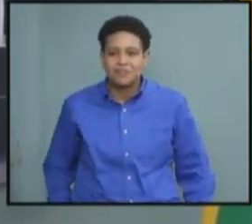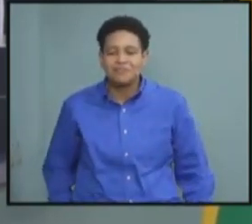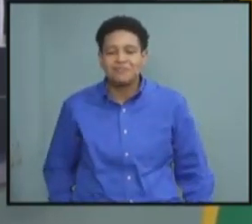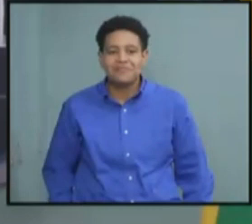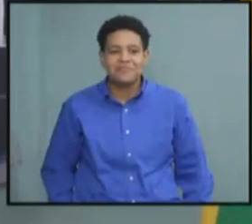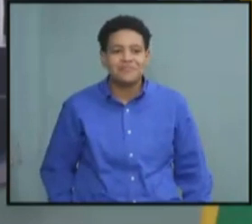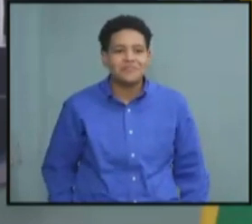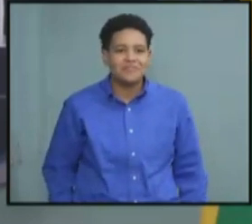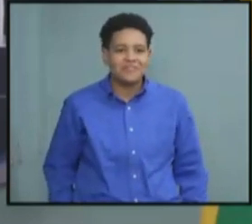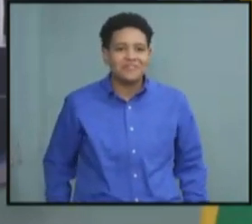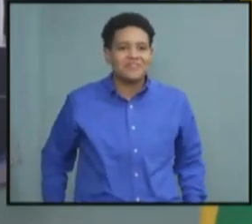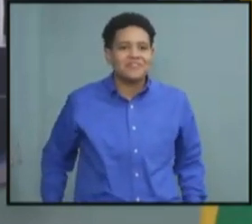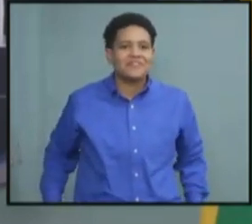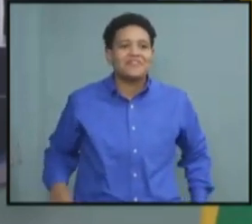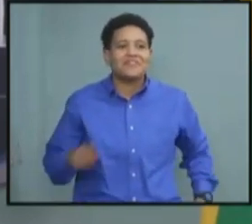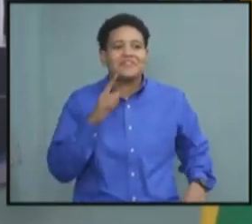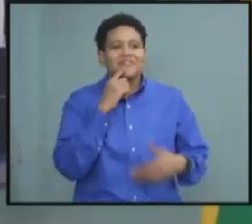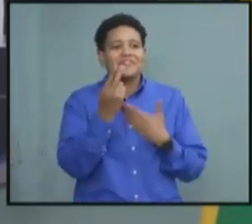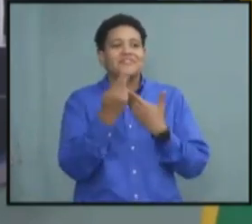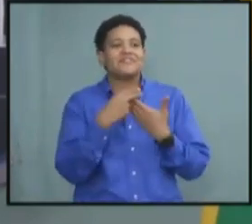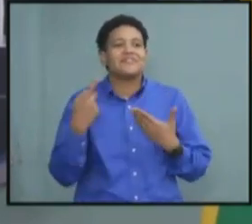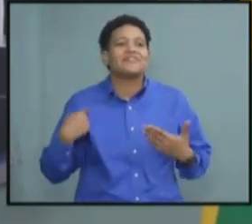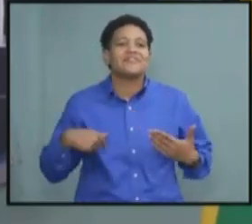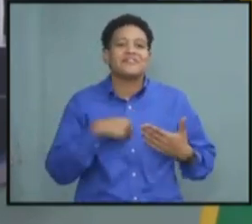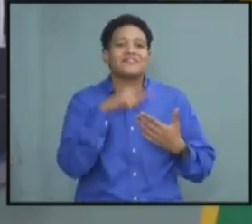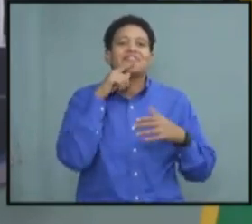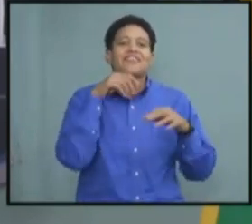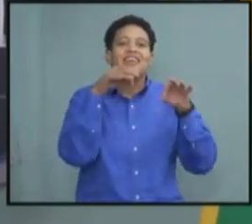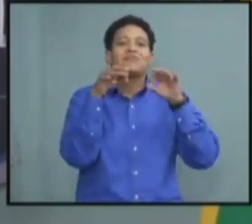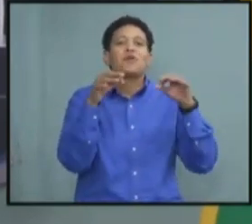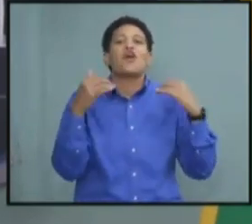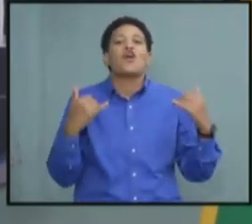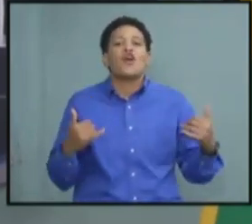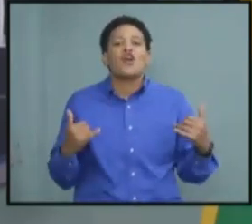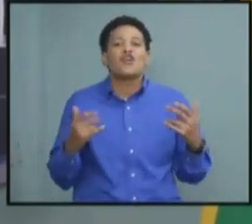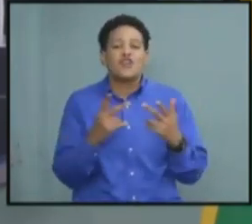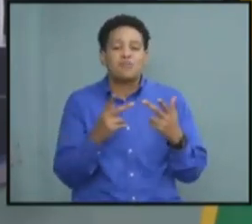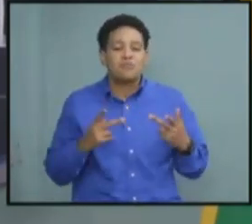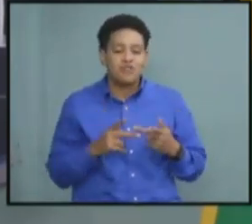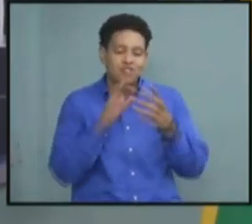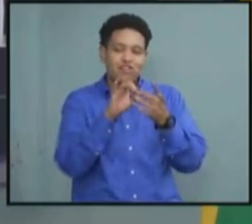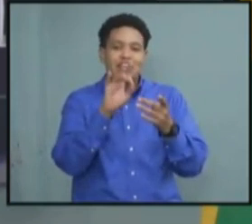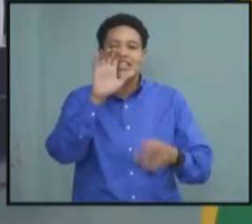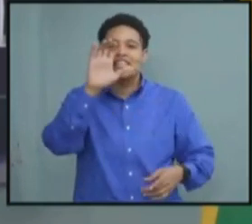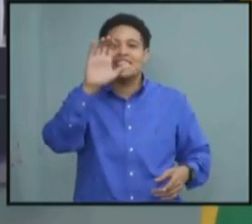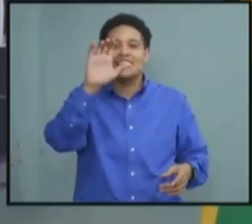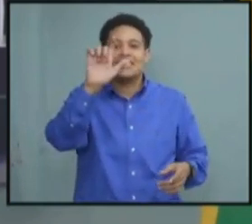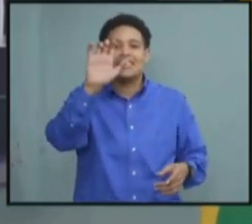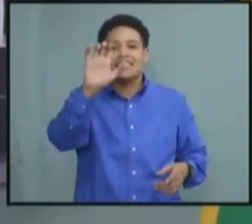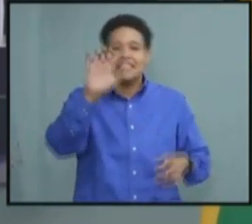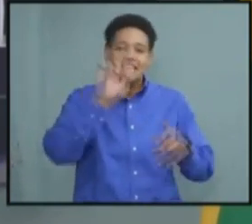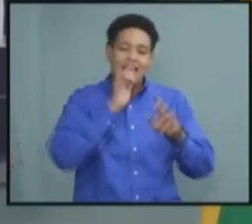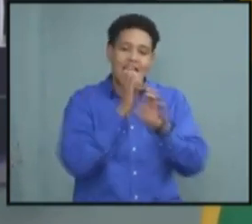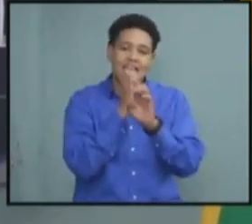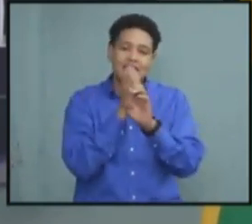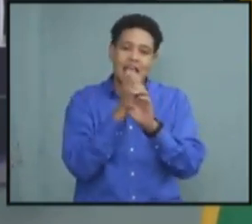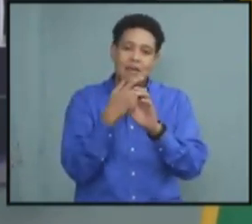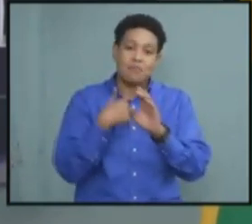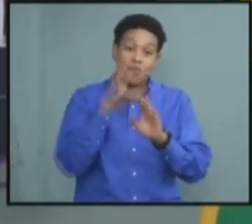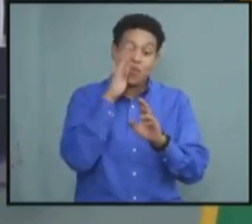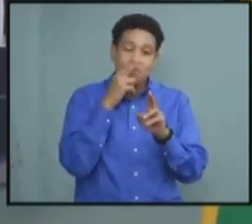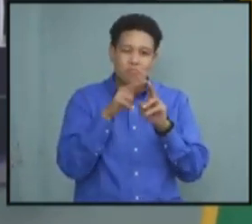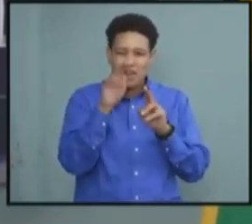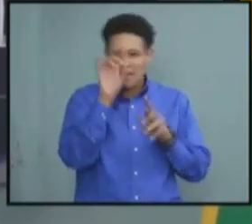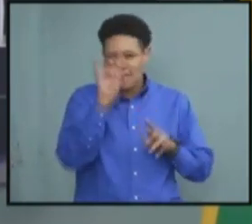to explain the current position on the CXC examinations. He will be